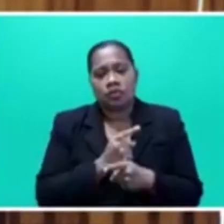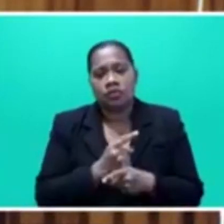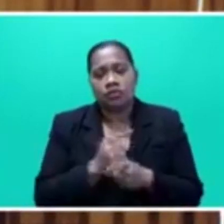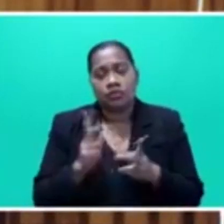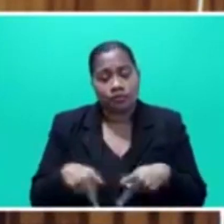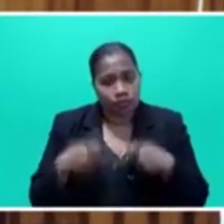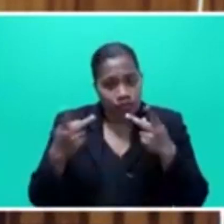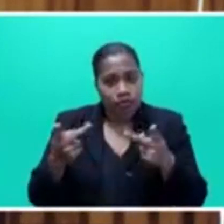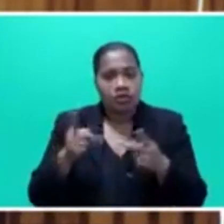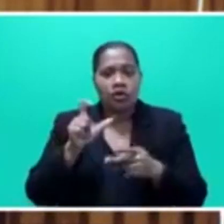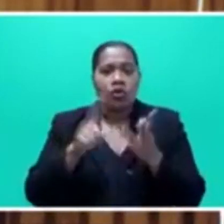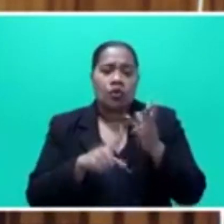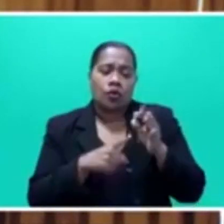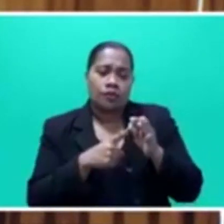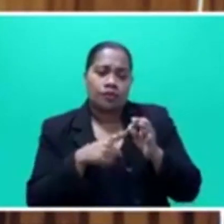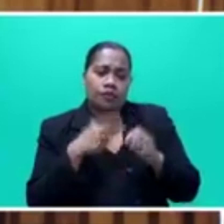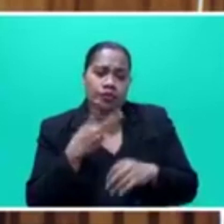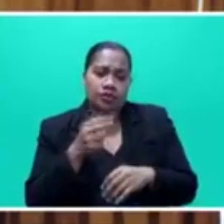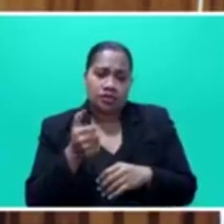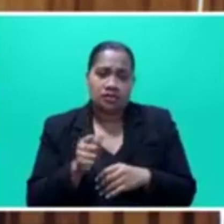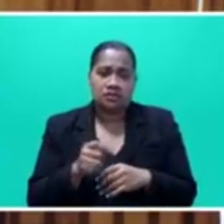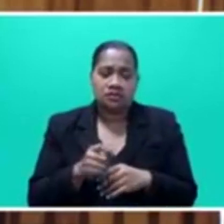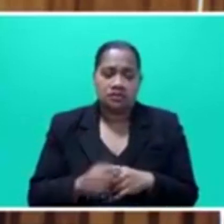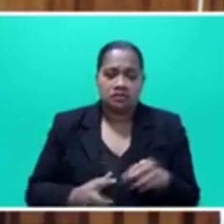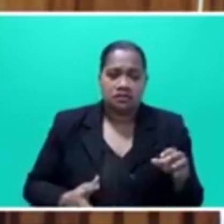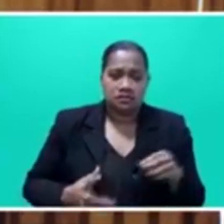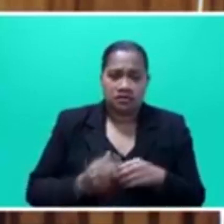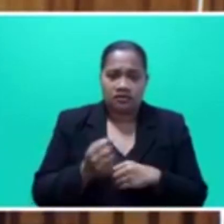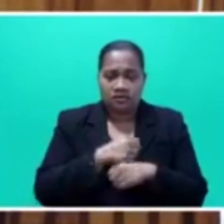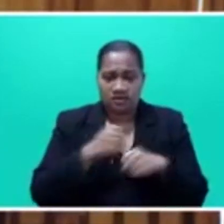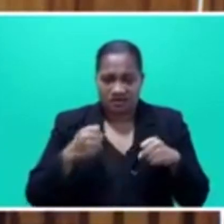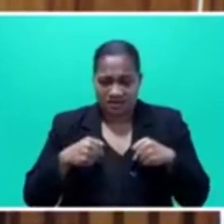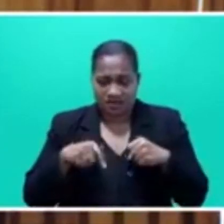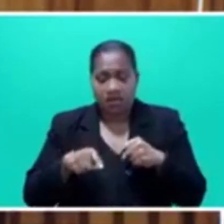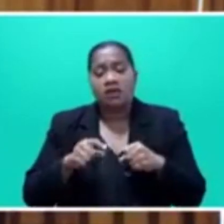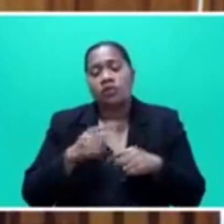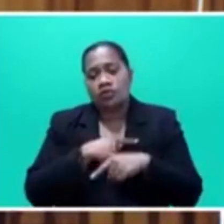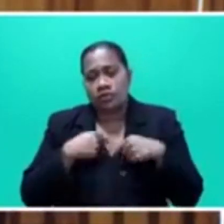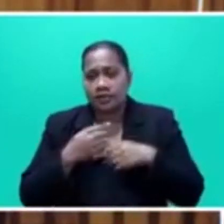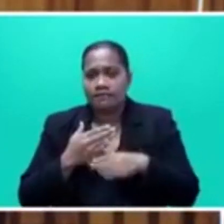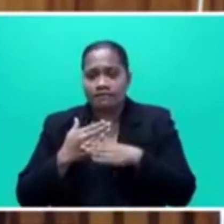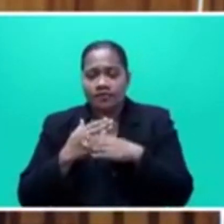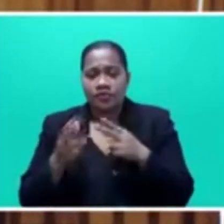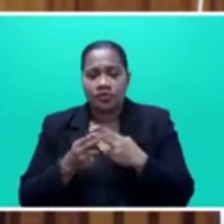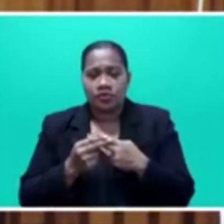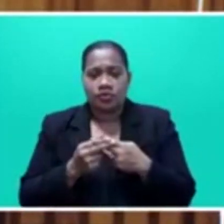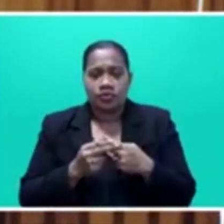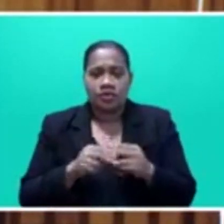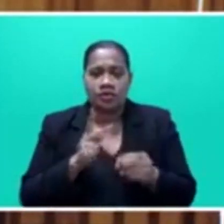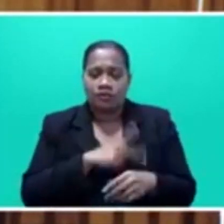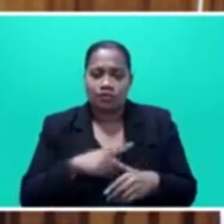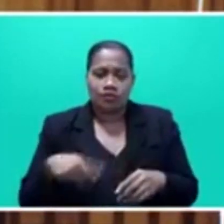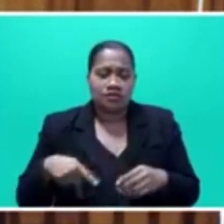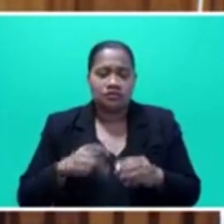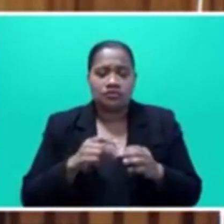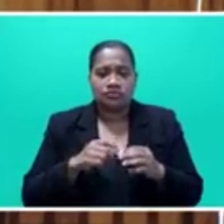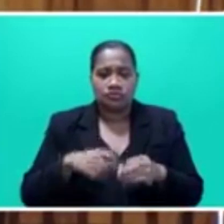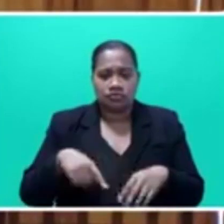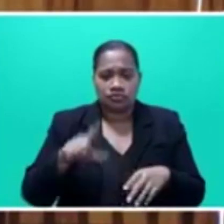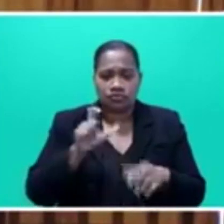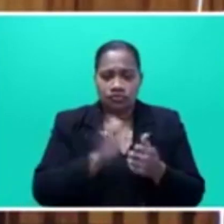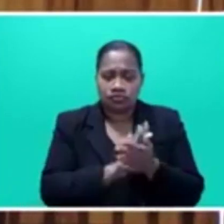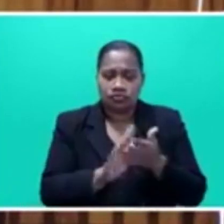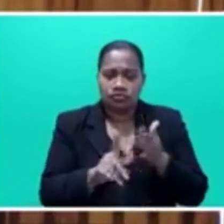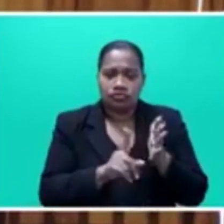promoted at COP26 the launch of our first blue bonds. We are currently working with the Prince Charles-led the Sustainable Market Initiative